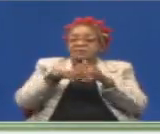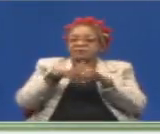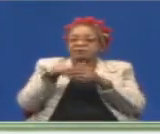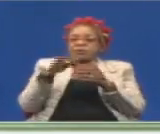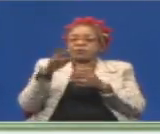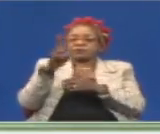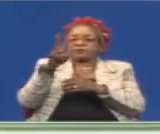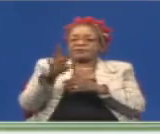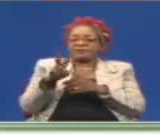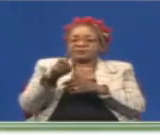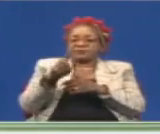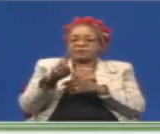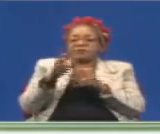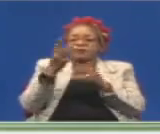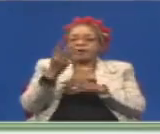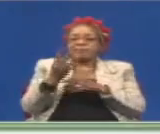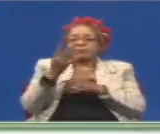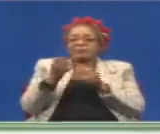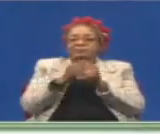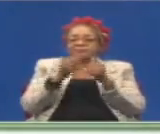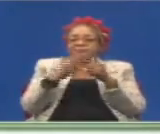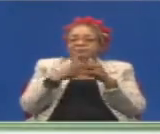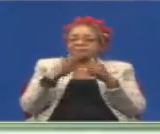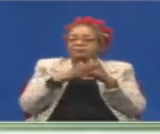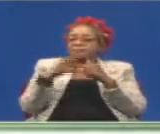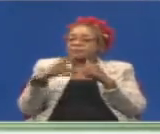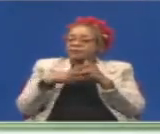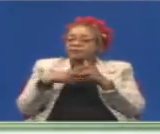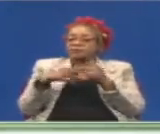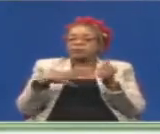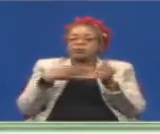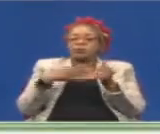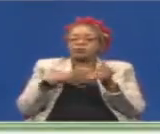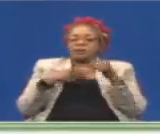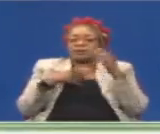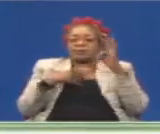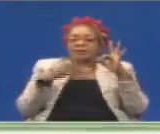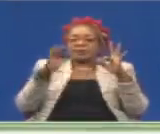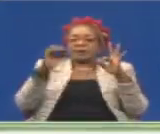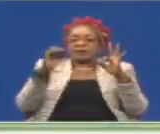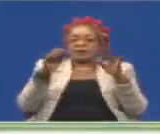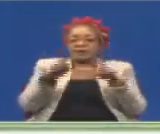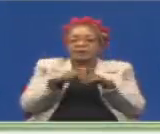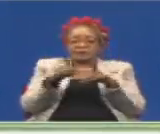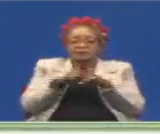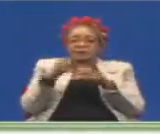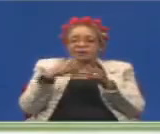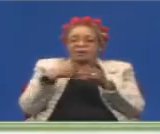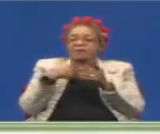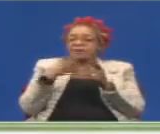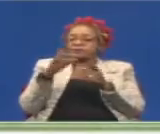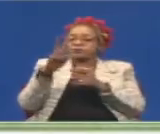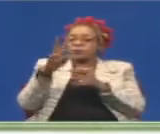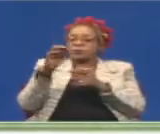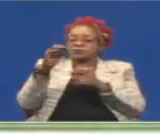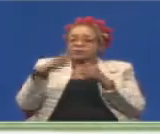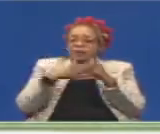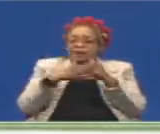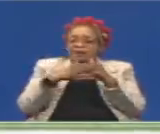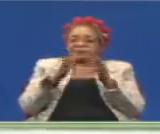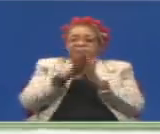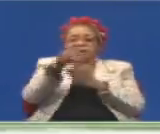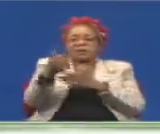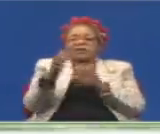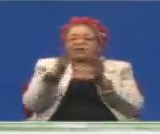of April 1997 in Tehran, with the hosts winning 3-0. They again met on March the 14th, 2009, in another